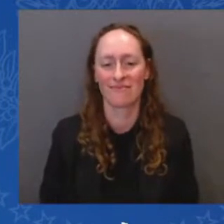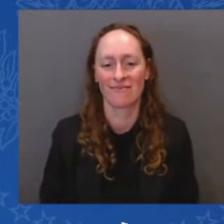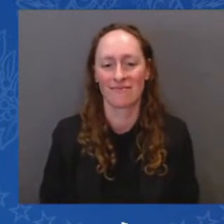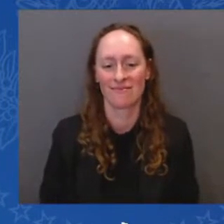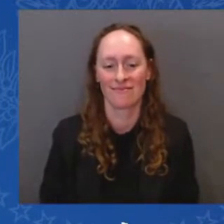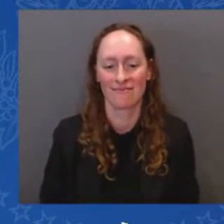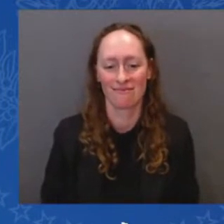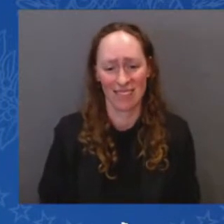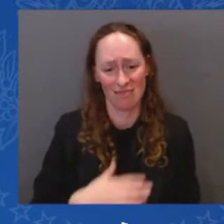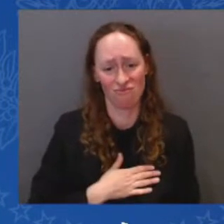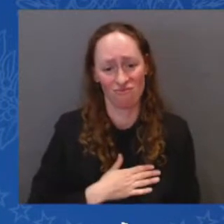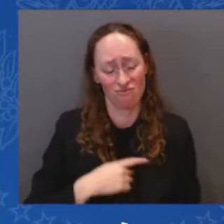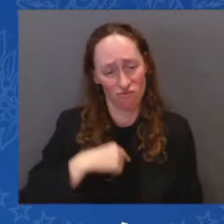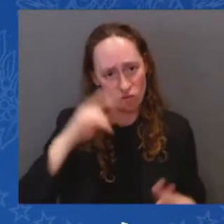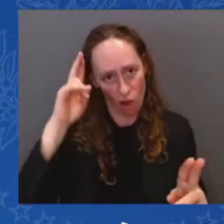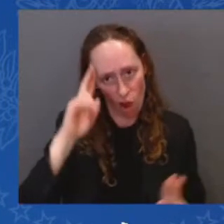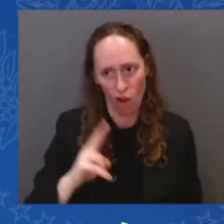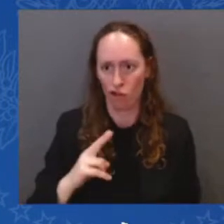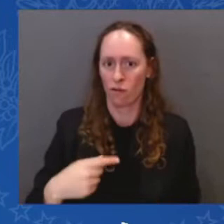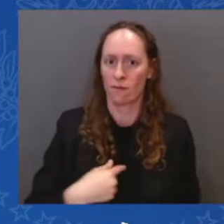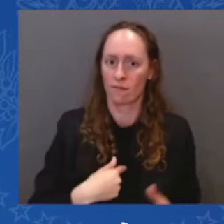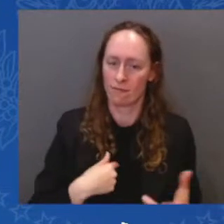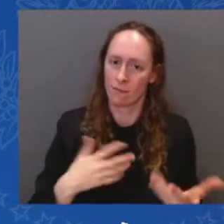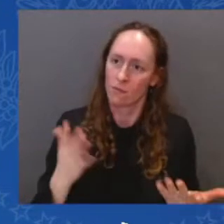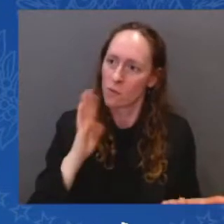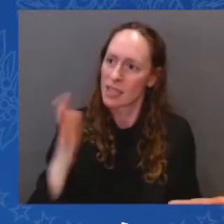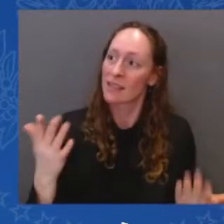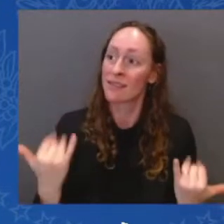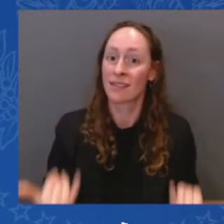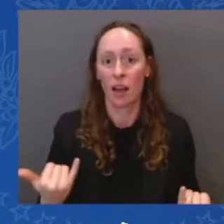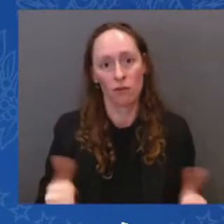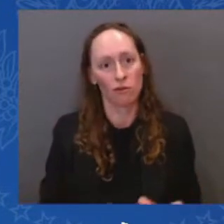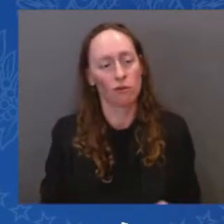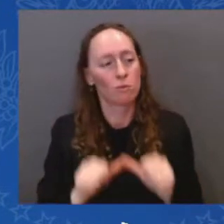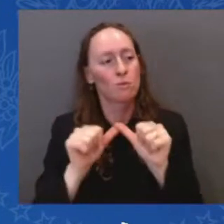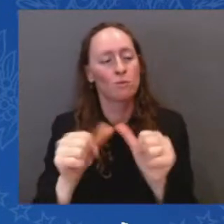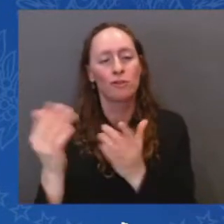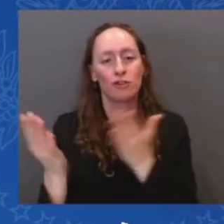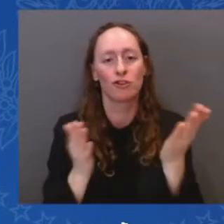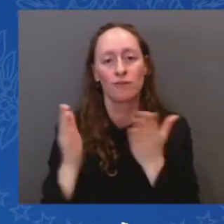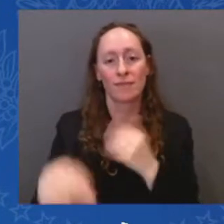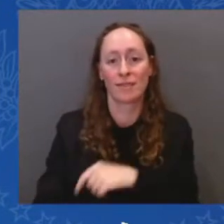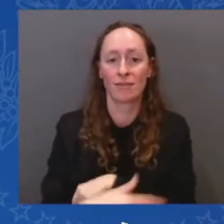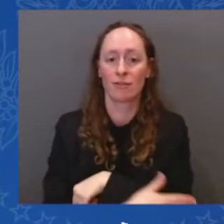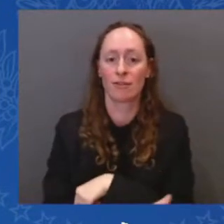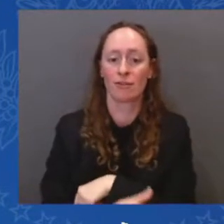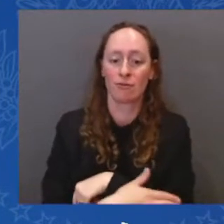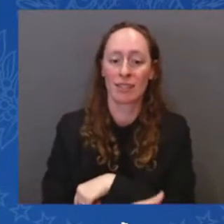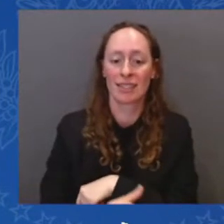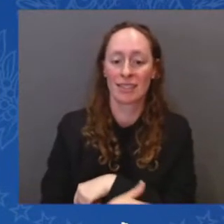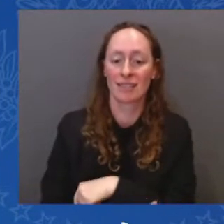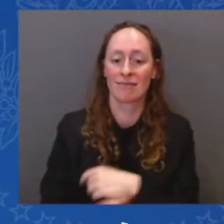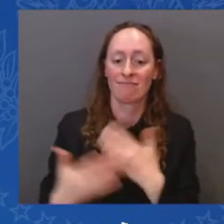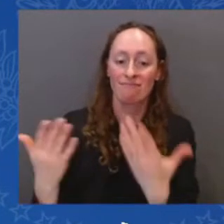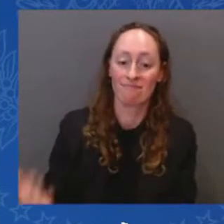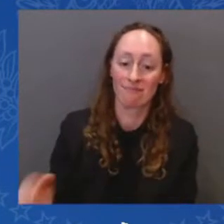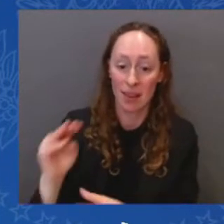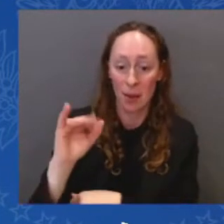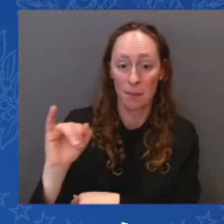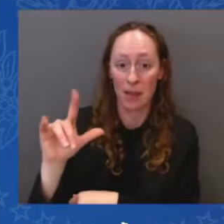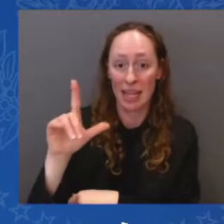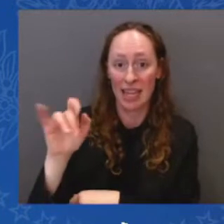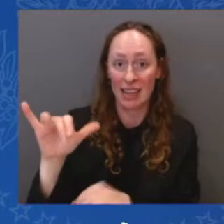Milleys, Mark and Alianne, thank you for your years of dedication, for an exceptional job well